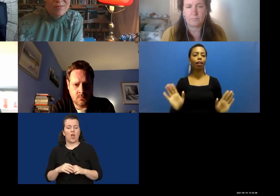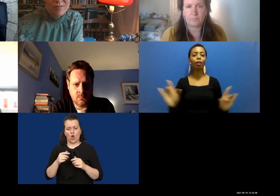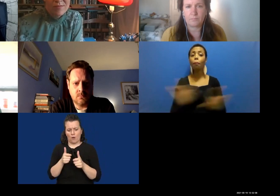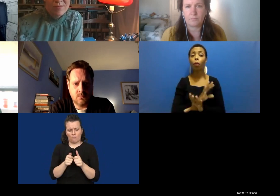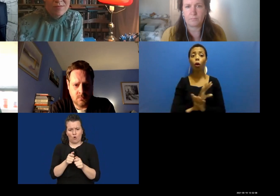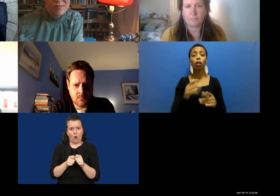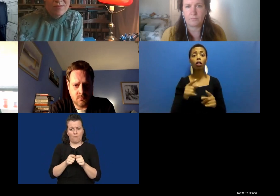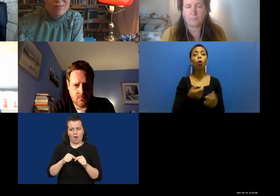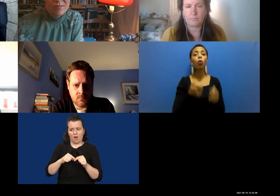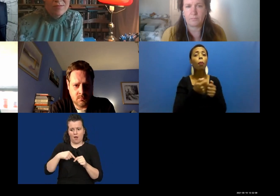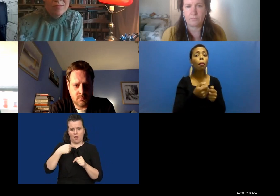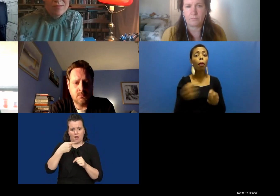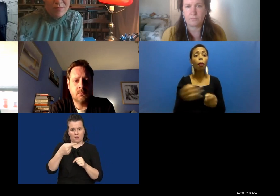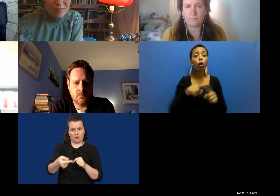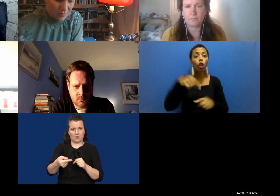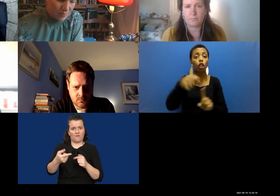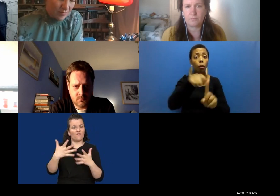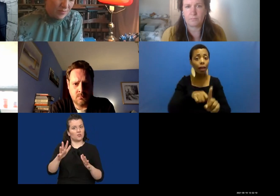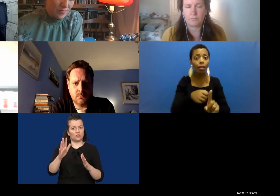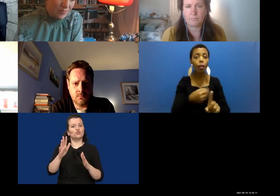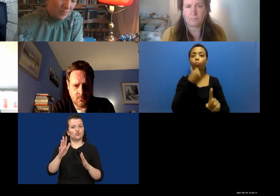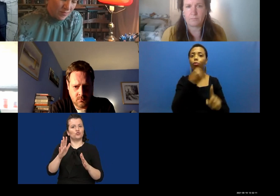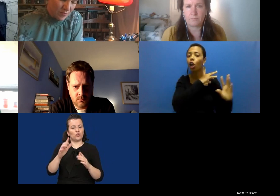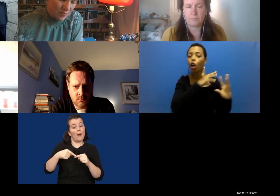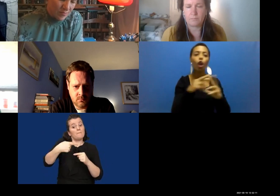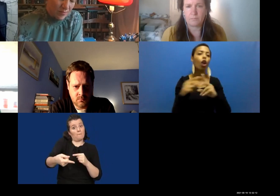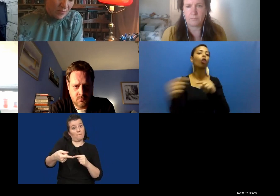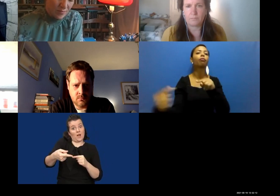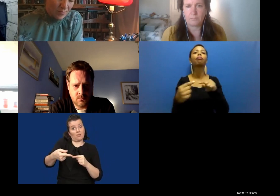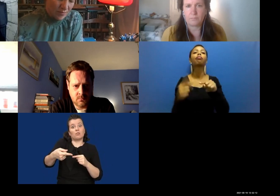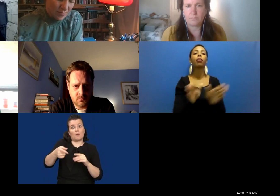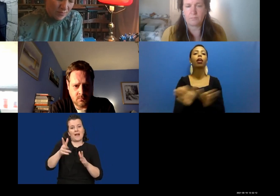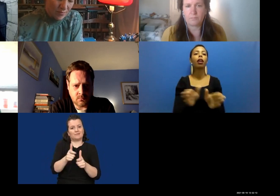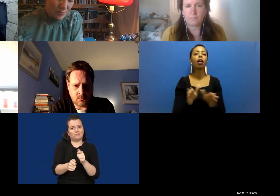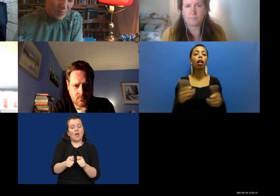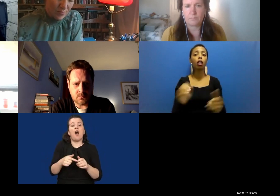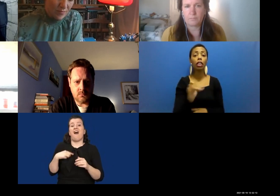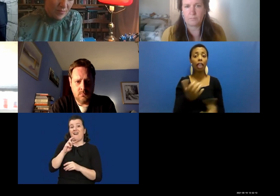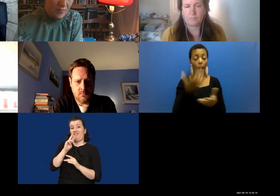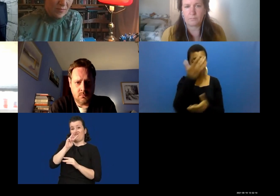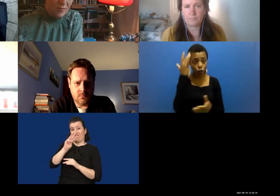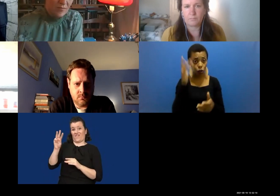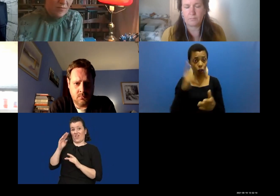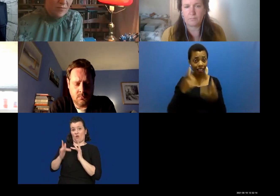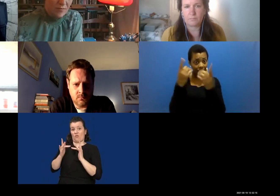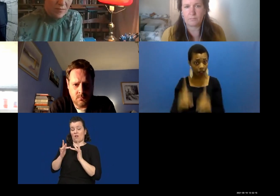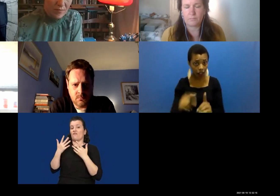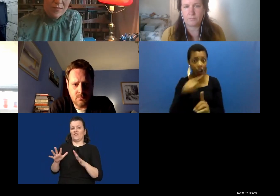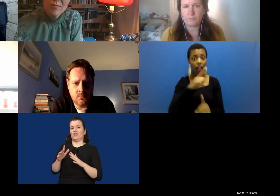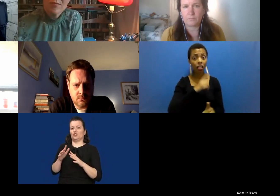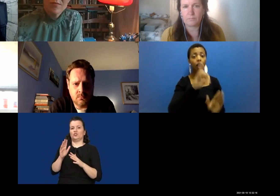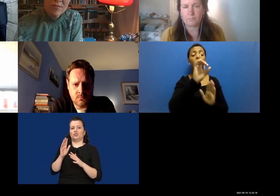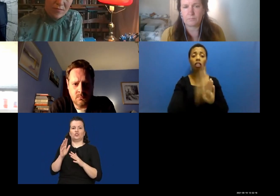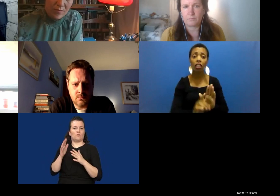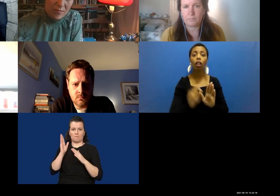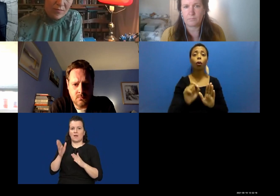The websites should already be the case. So we want to raise awareness of persons with disabilities. You have the right to expect that to